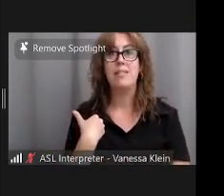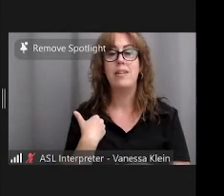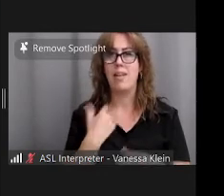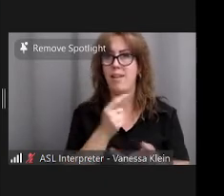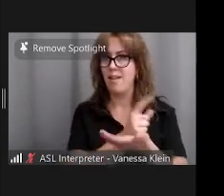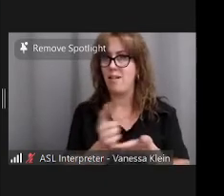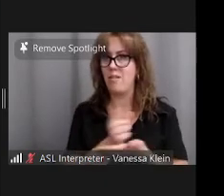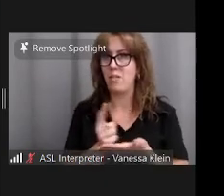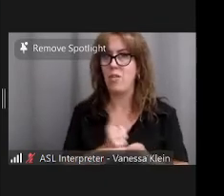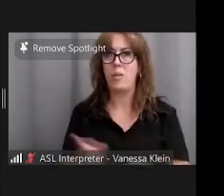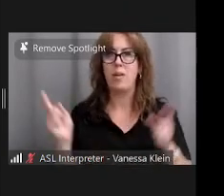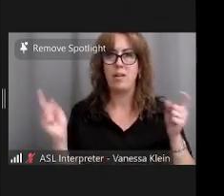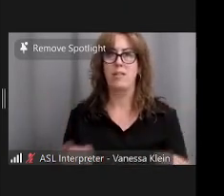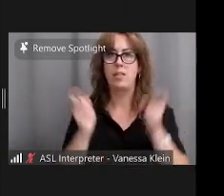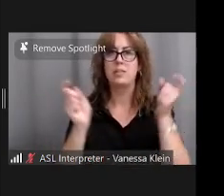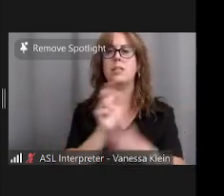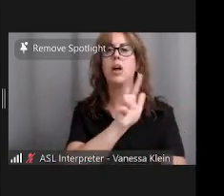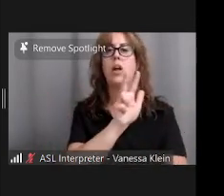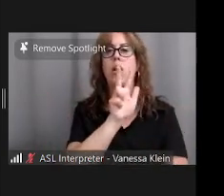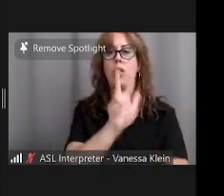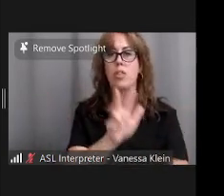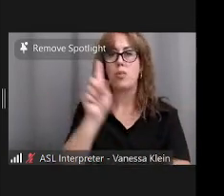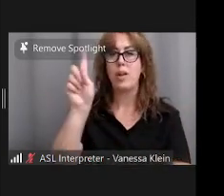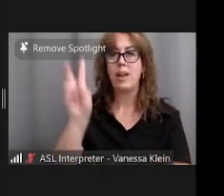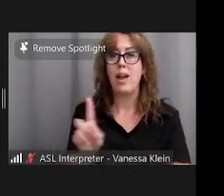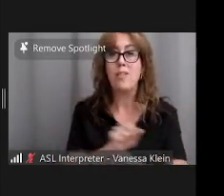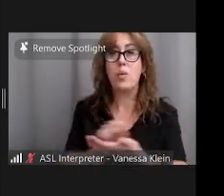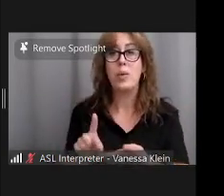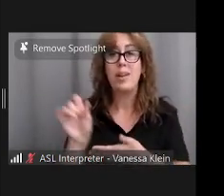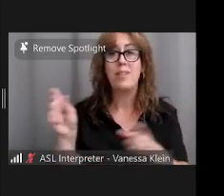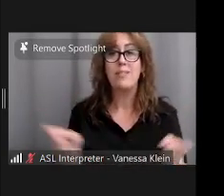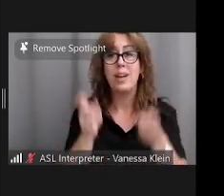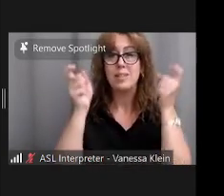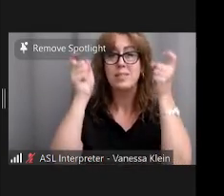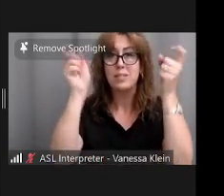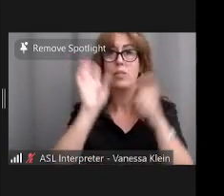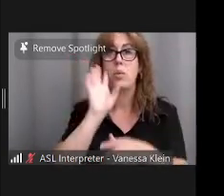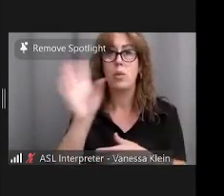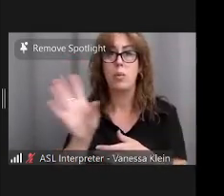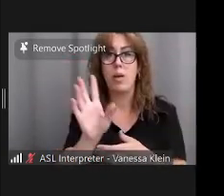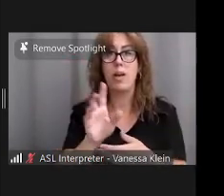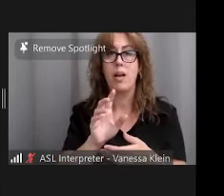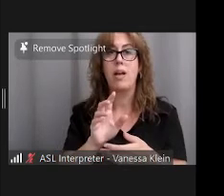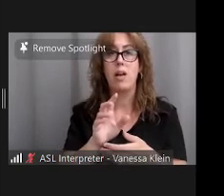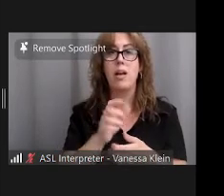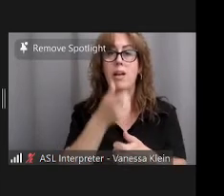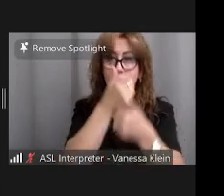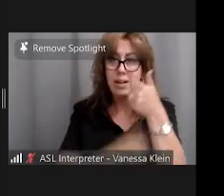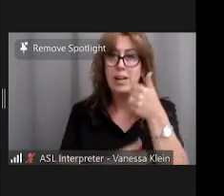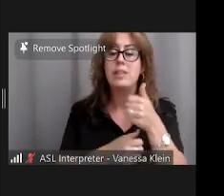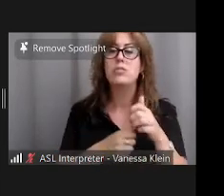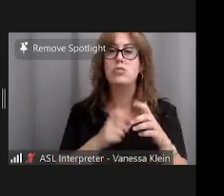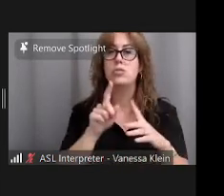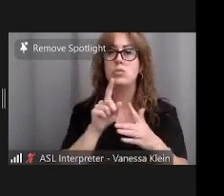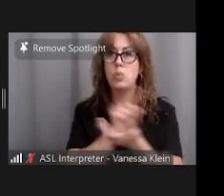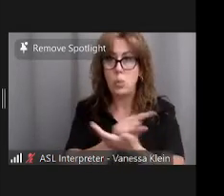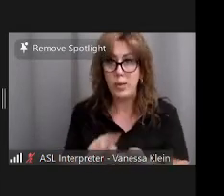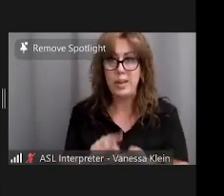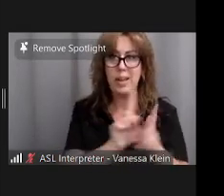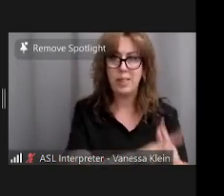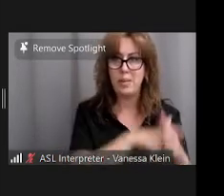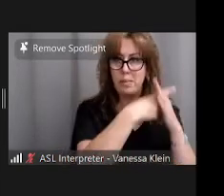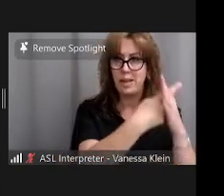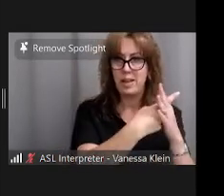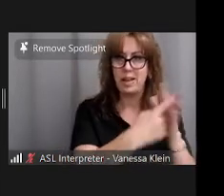We're a 3.5-week festival. And so we have a porphyry at the beginning of each of those weeks where